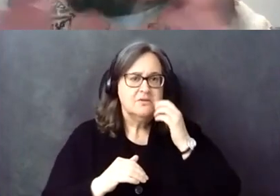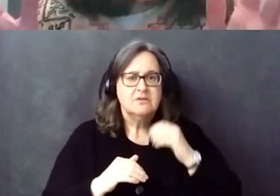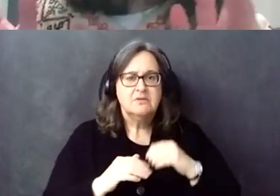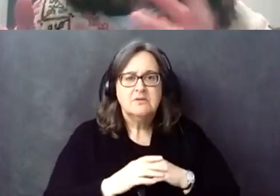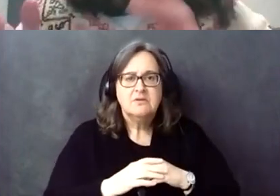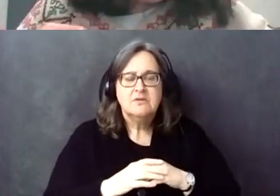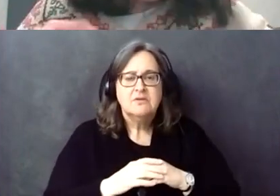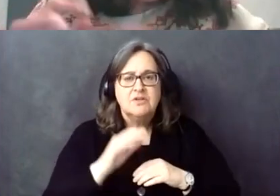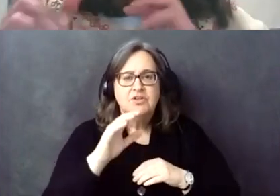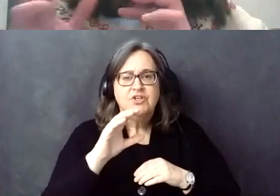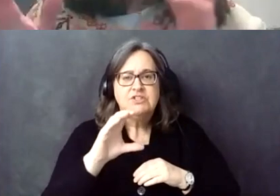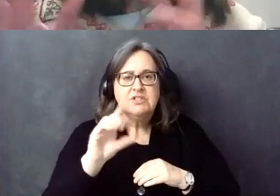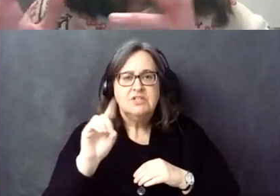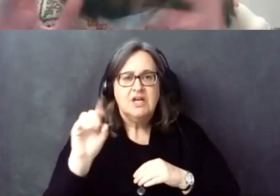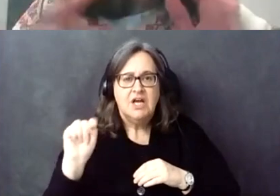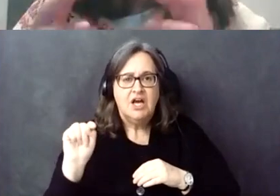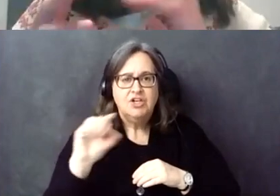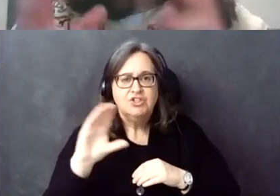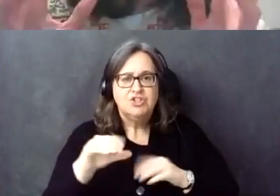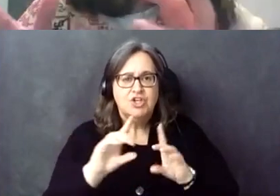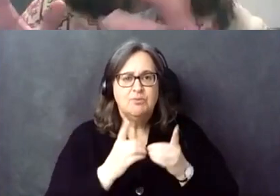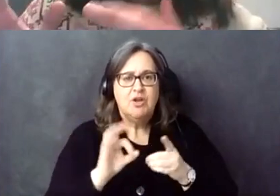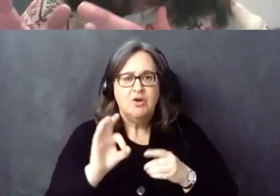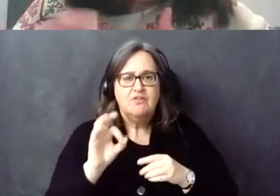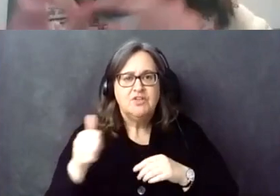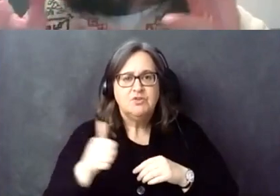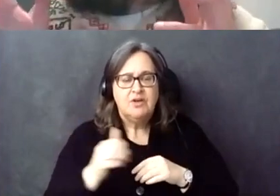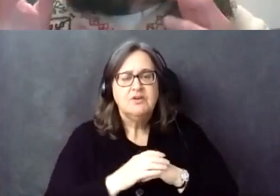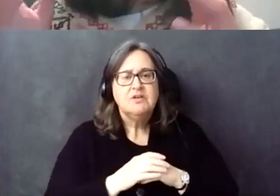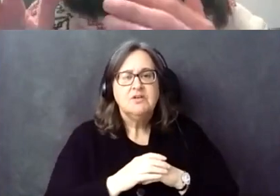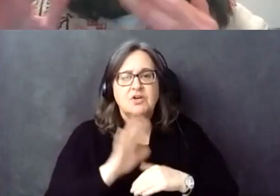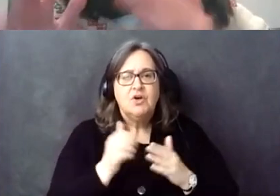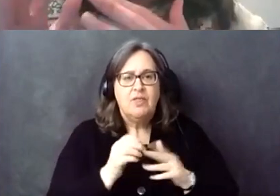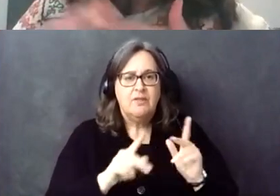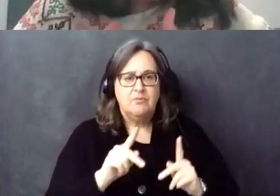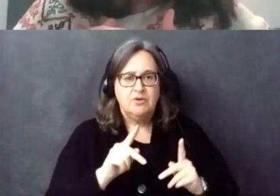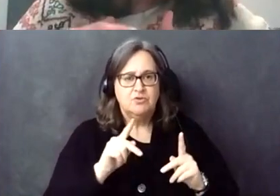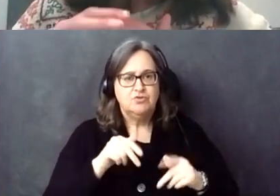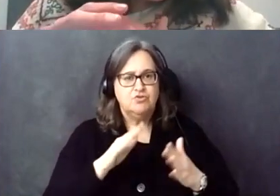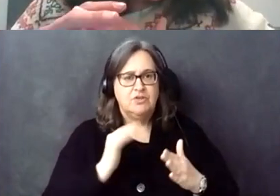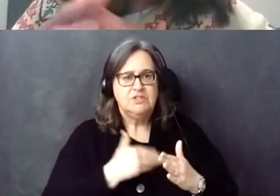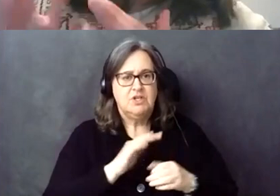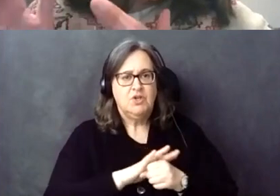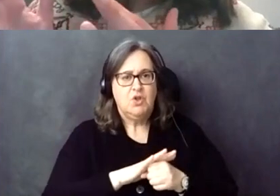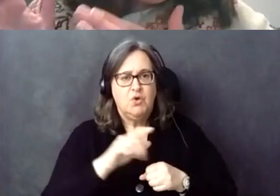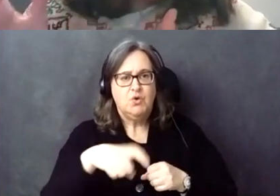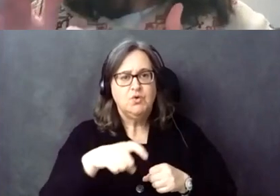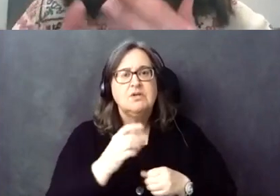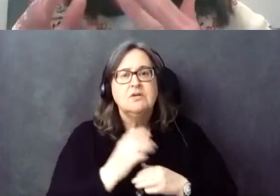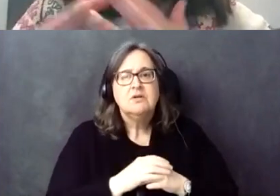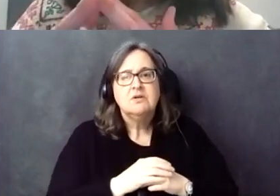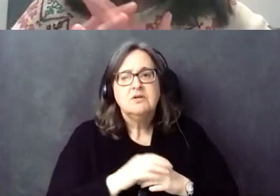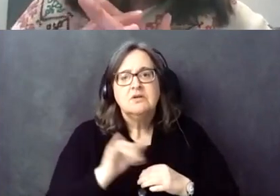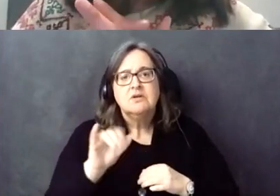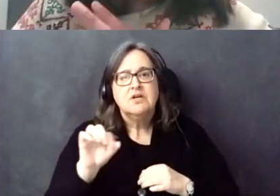know, Chicago Department of Transportation is or are the people that are addressing our local needs, there's still IDOT